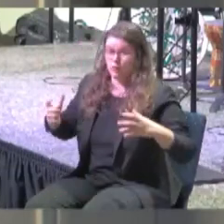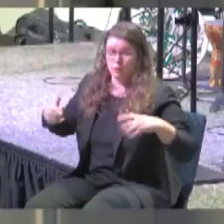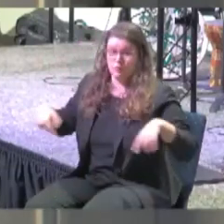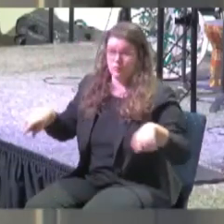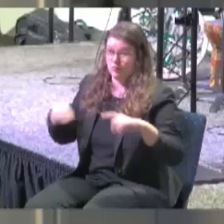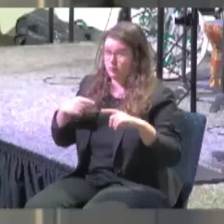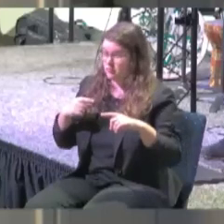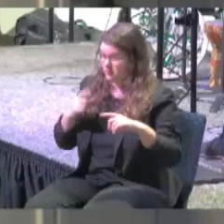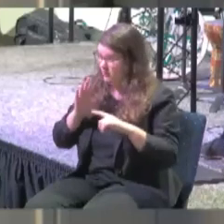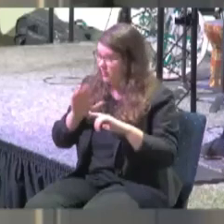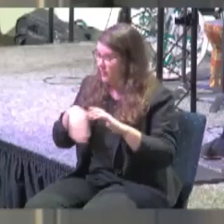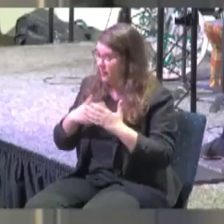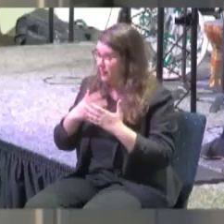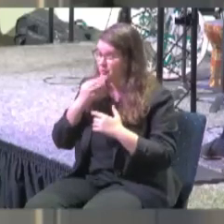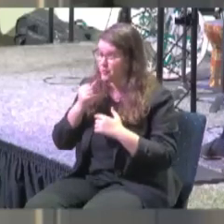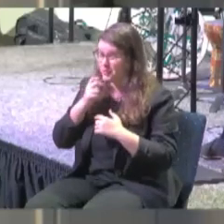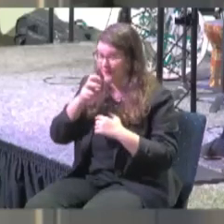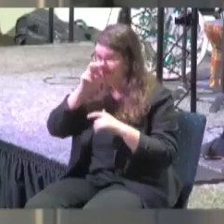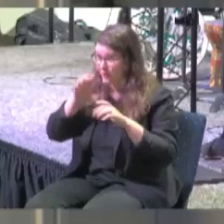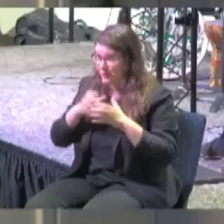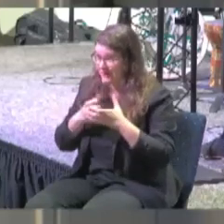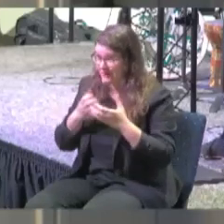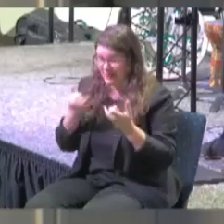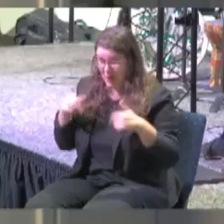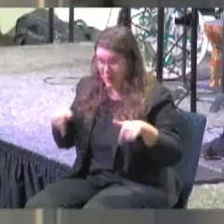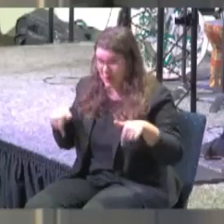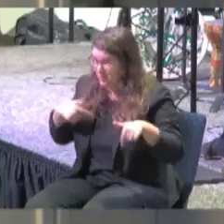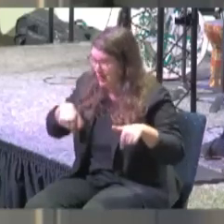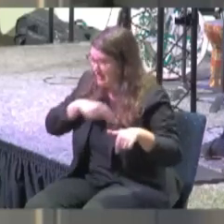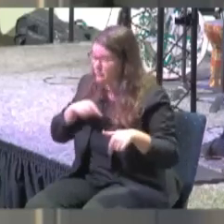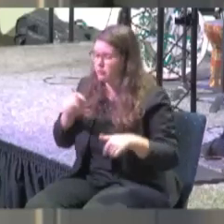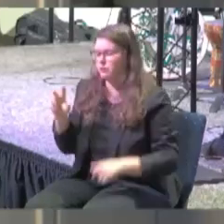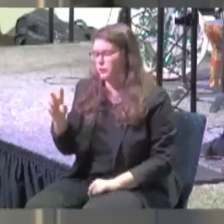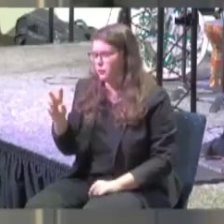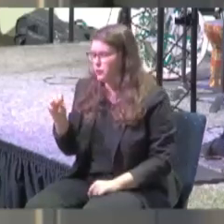in the time of Jesus. And so